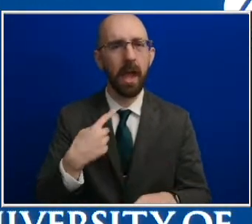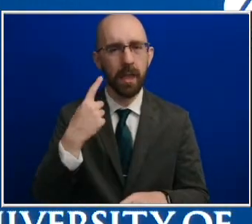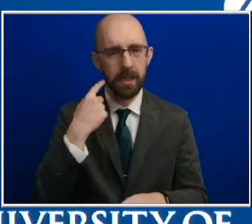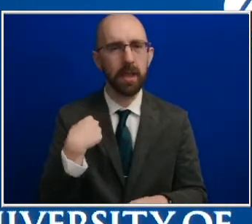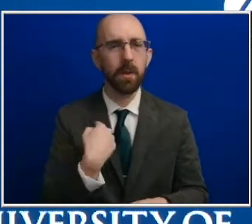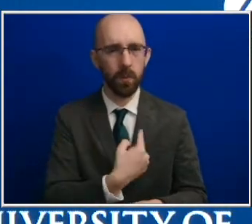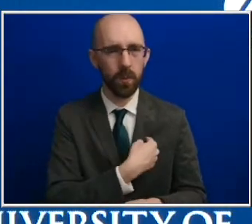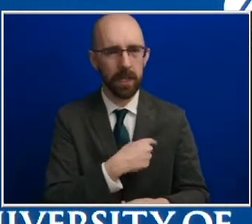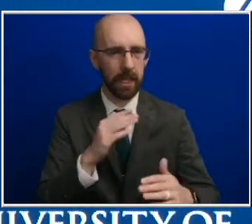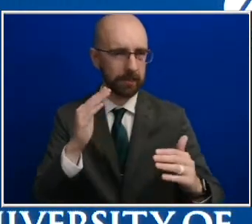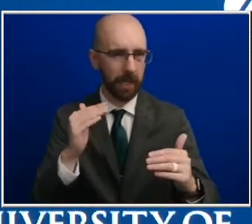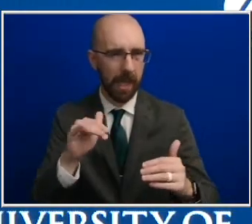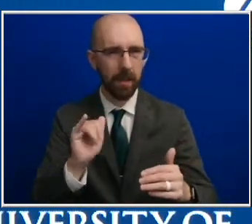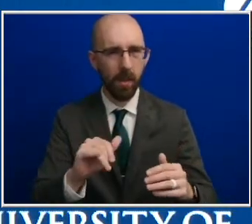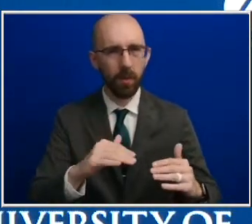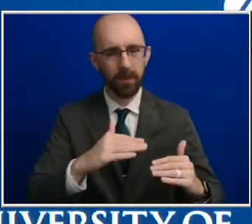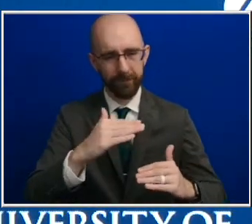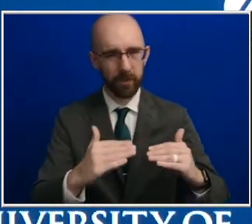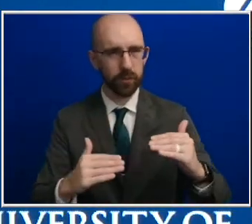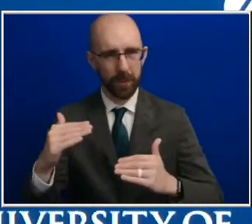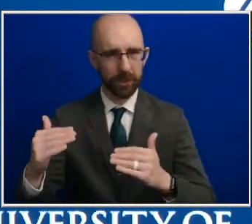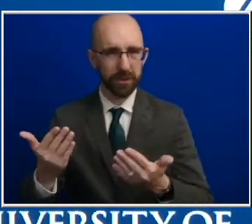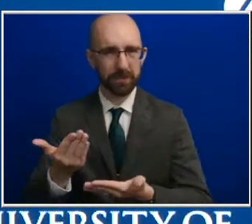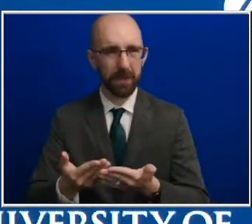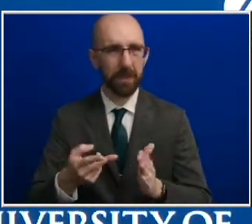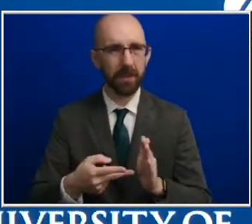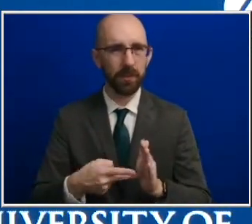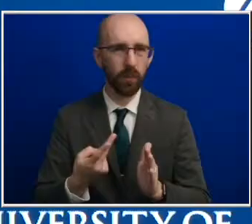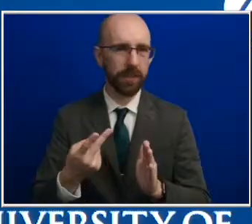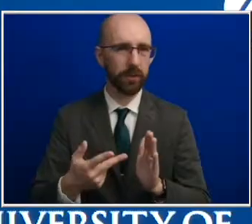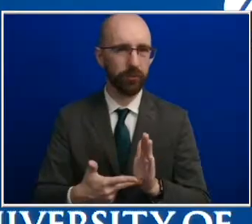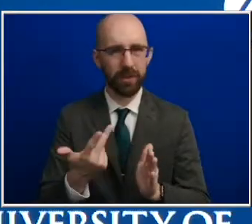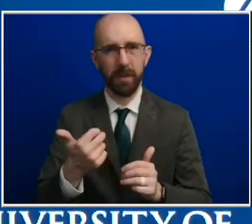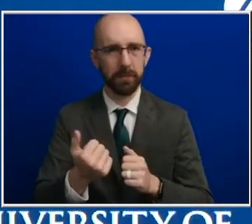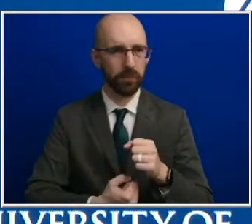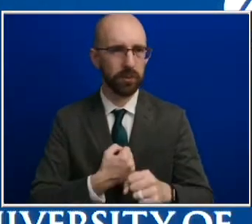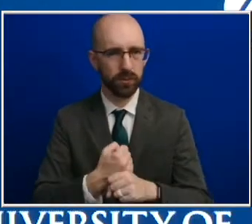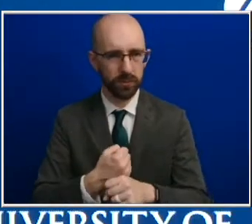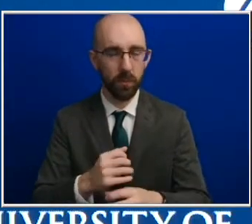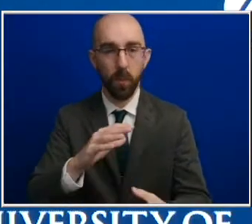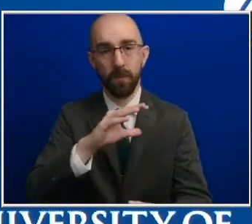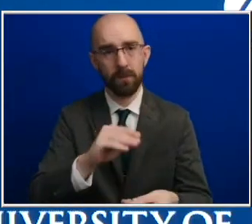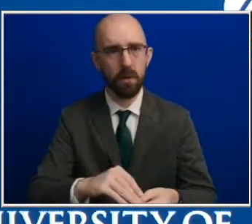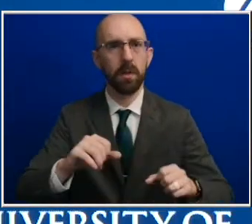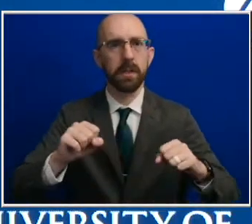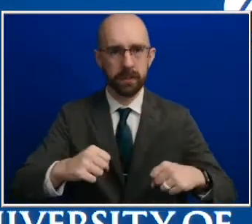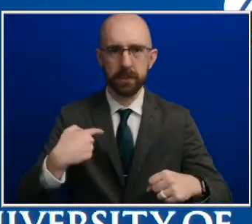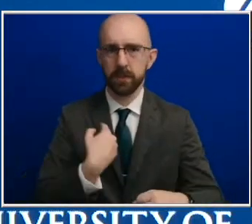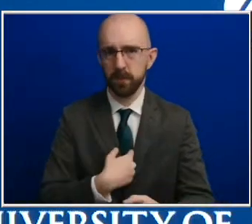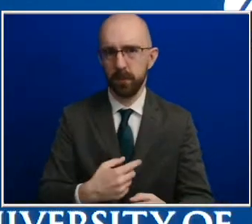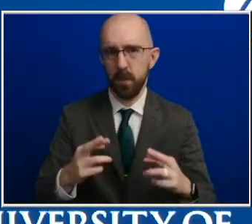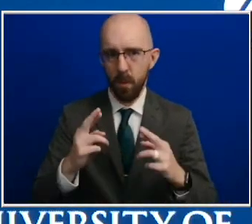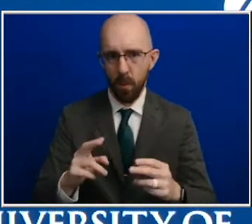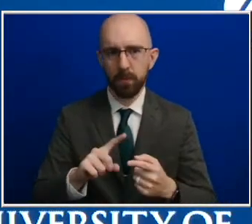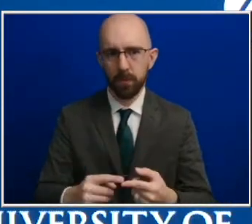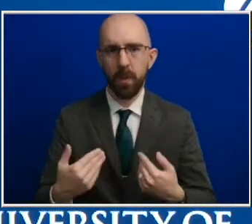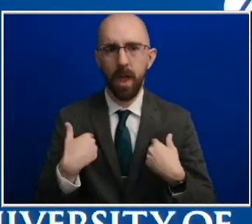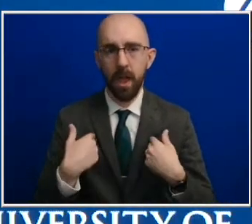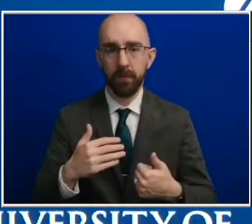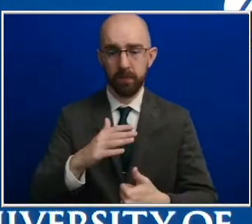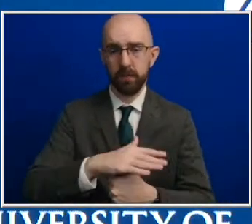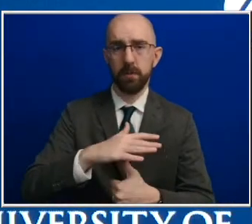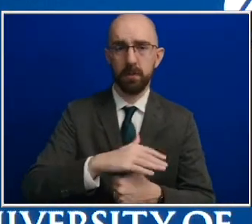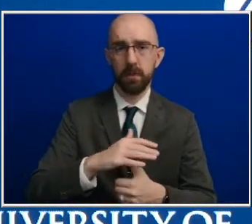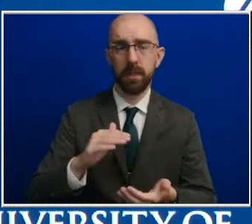those fluctuations probably 2 or 3 times a year. And overall, yes, we do hope to have, number one,